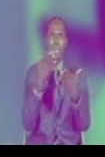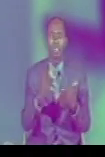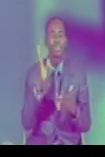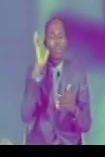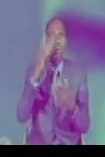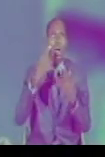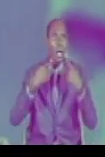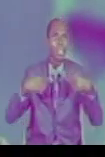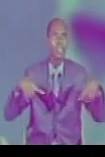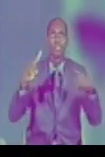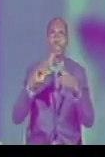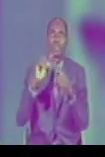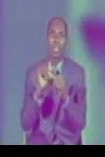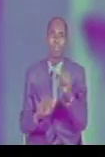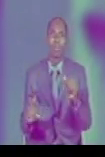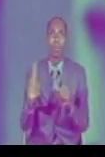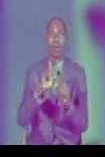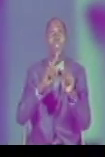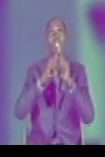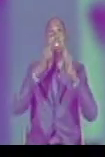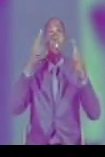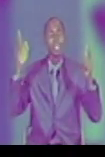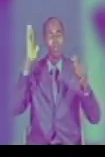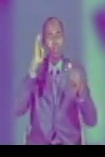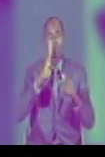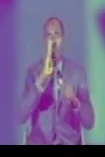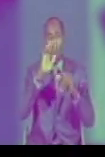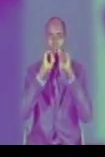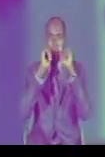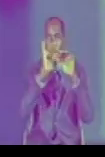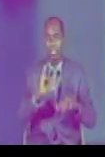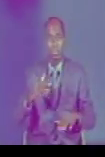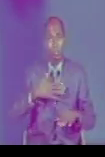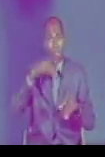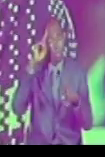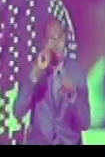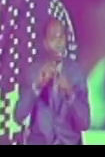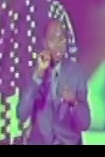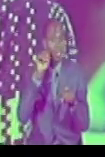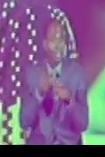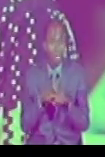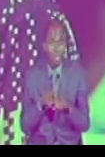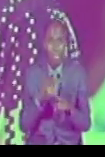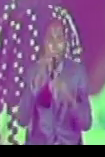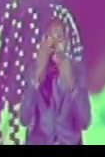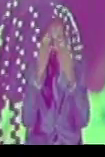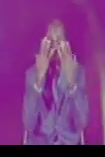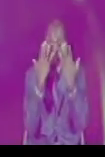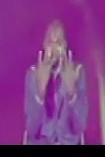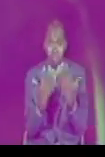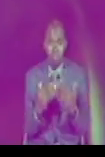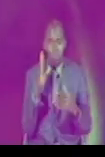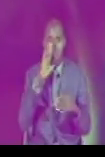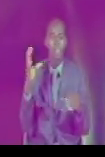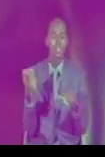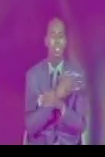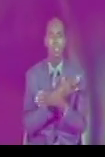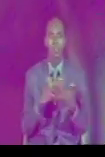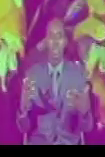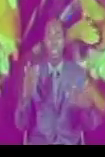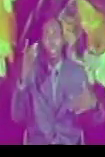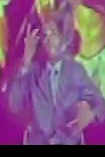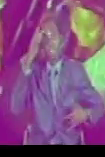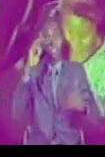take place. Great will be your blessing, my brother, my sister. Tears will be wiped away. Sorrows will go. Sicknesses will